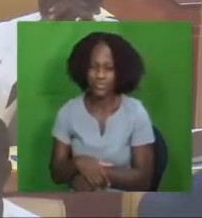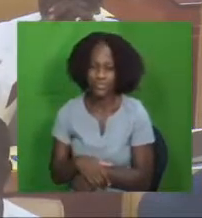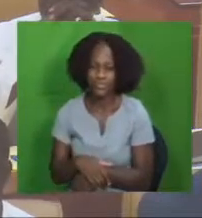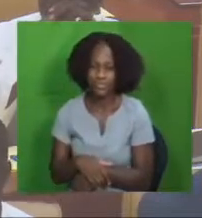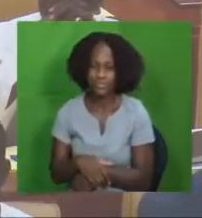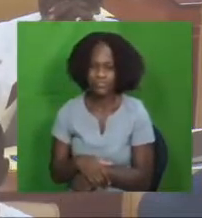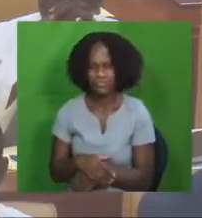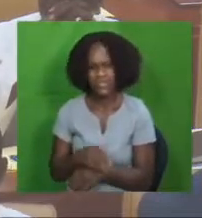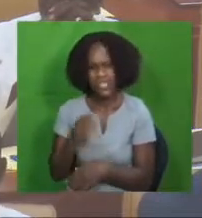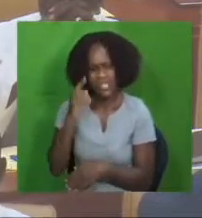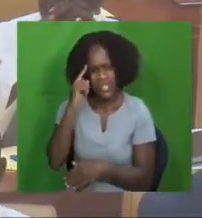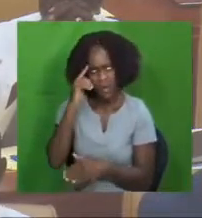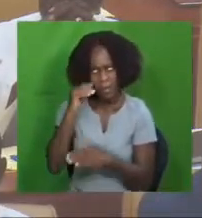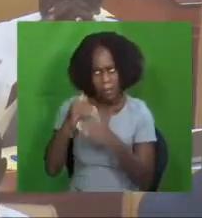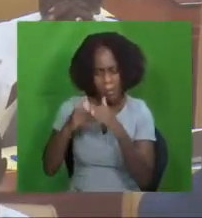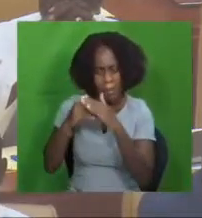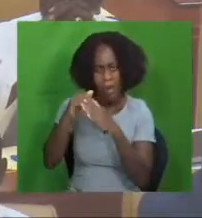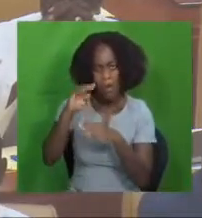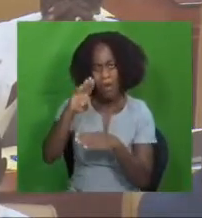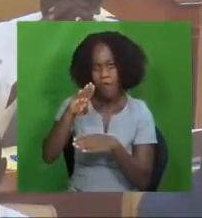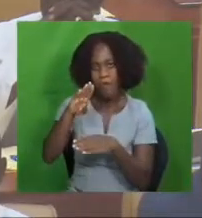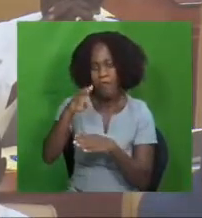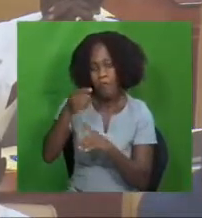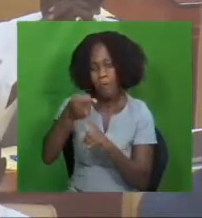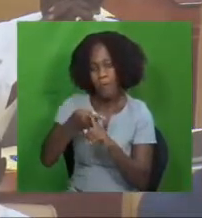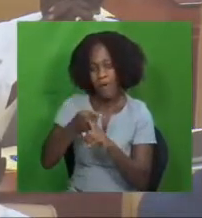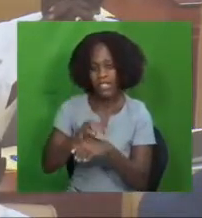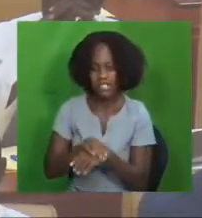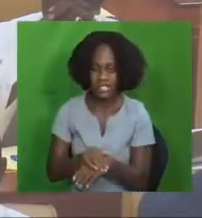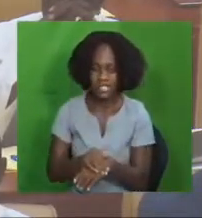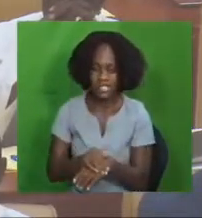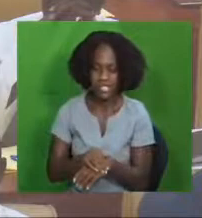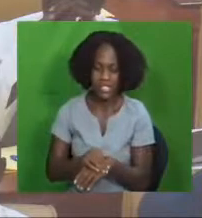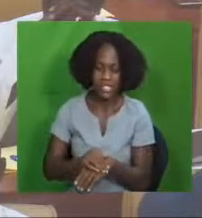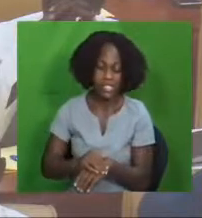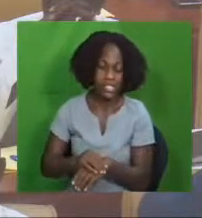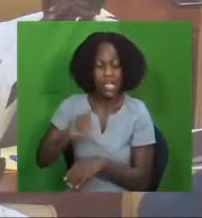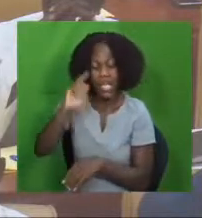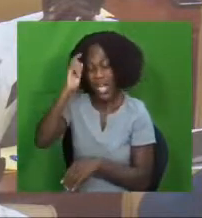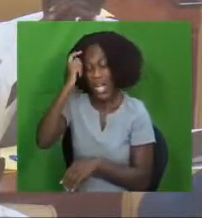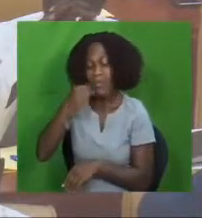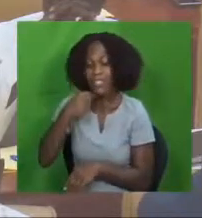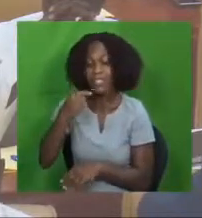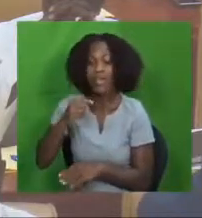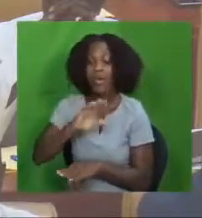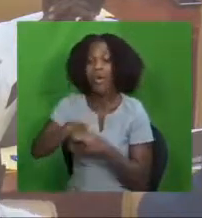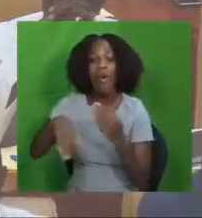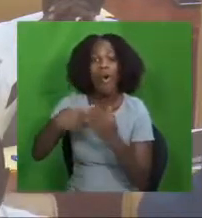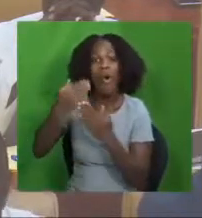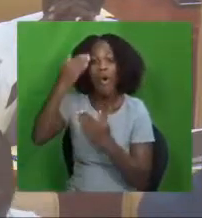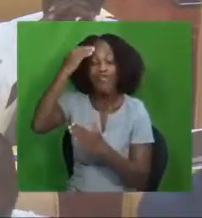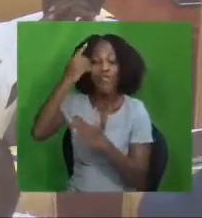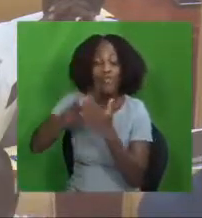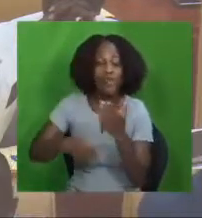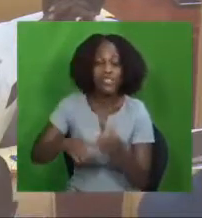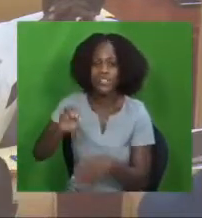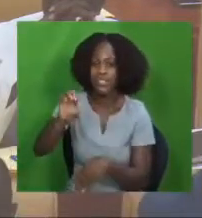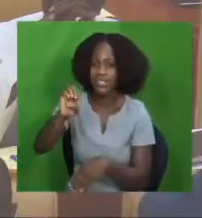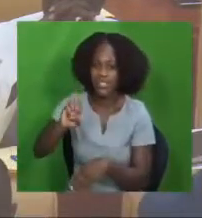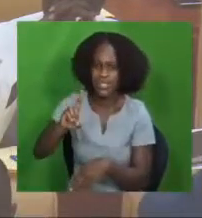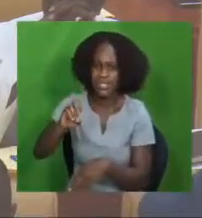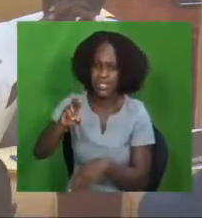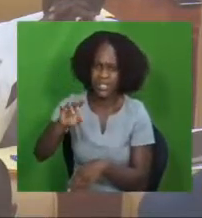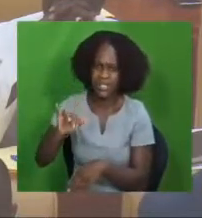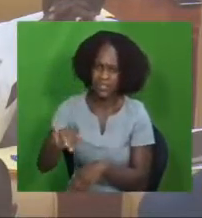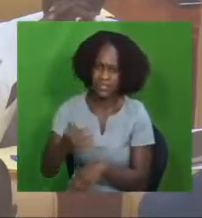Approximately 4 months and over, this government says the only thing they know is e-levy. And they won't come to us to tell them where